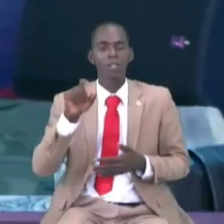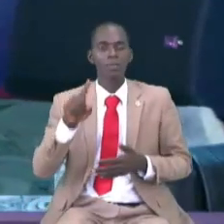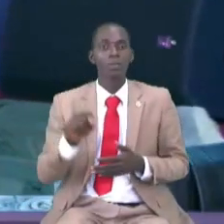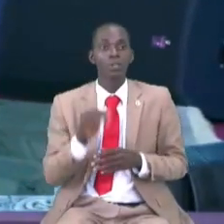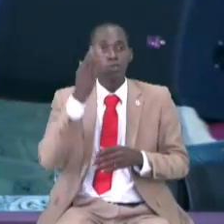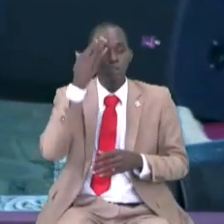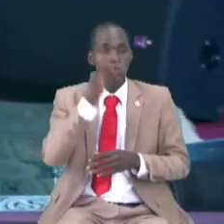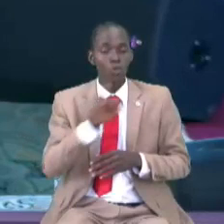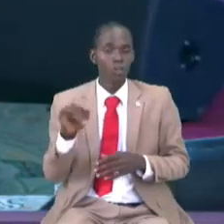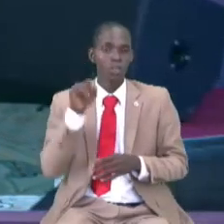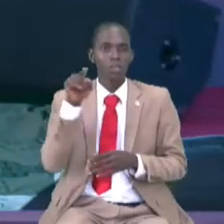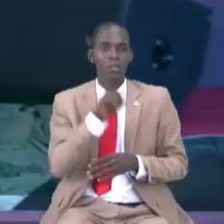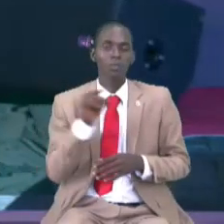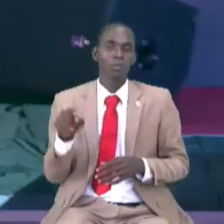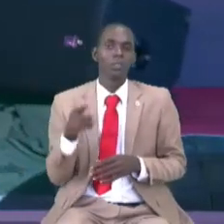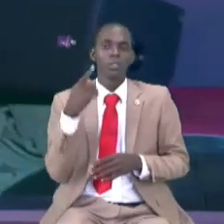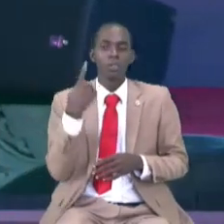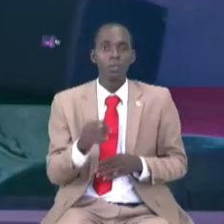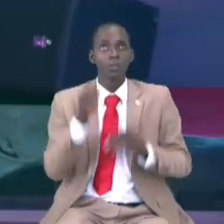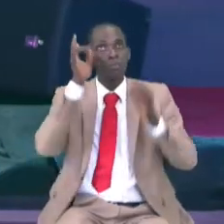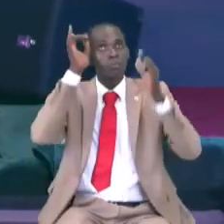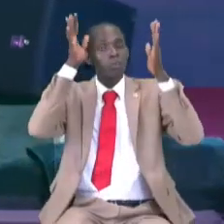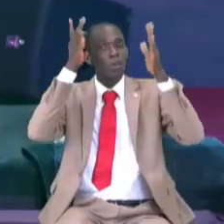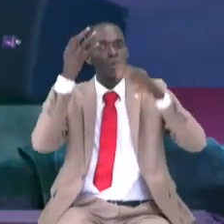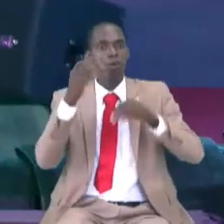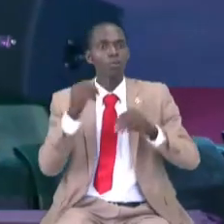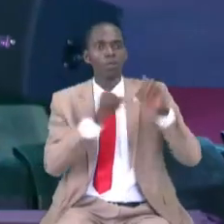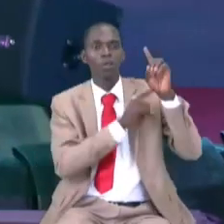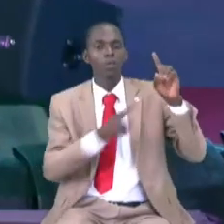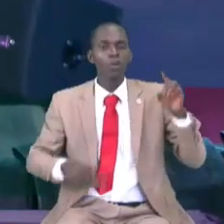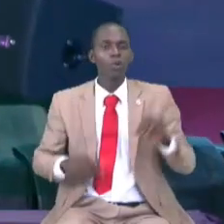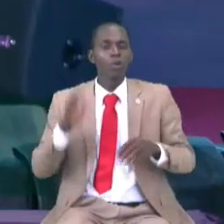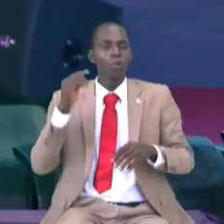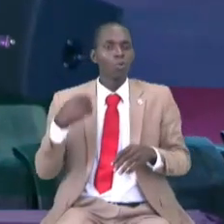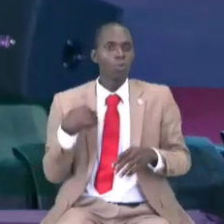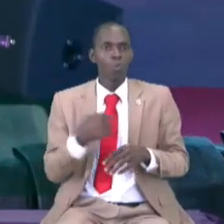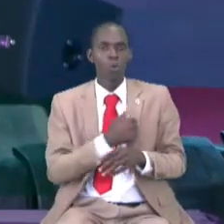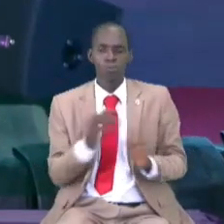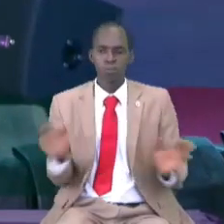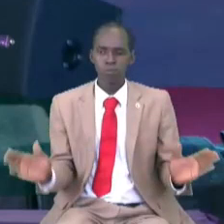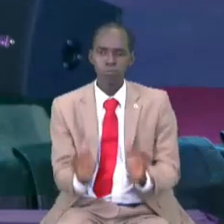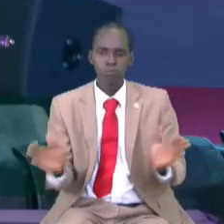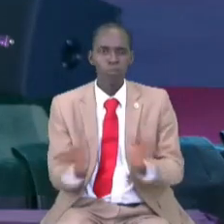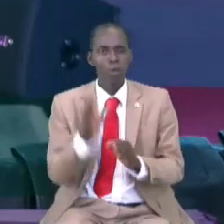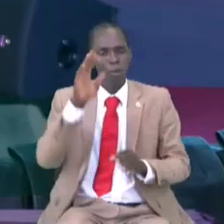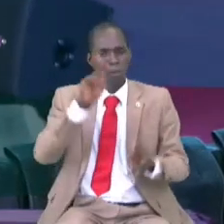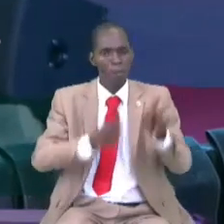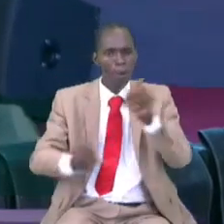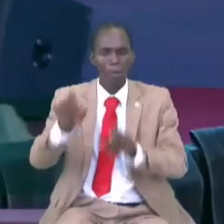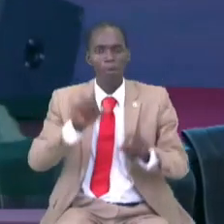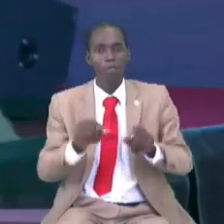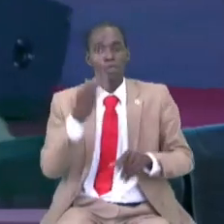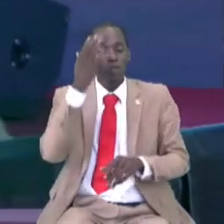the Lord, we persuade men. Knowing therefore the judgment of the Lord, the wrath of the Lord,